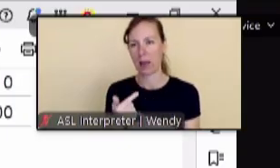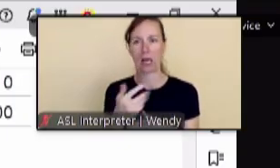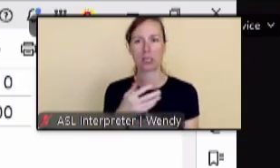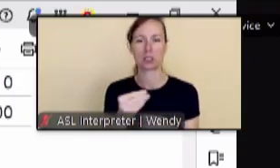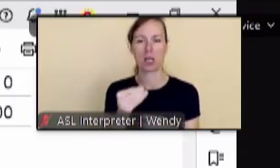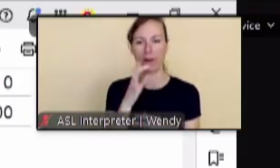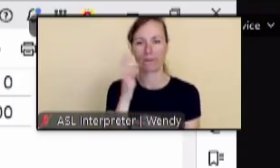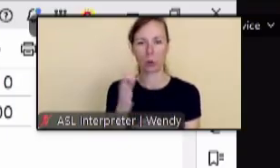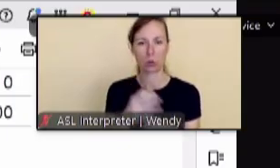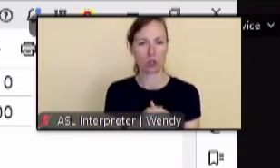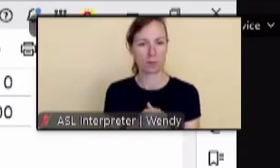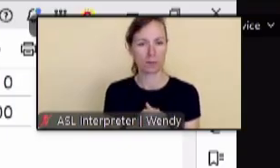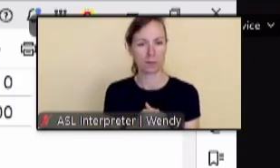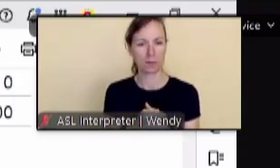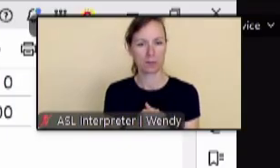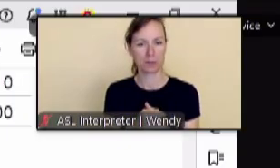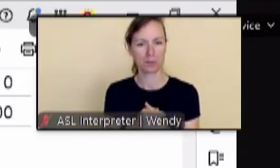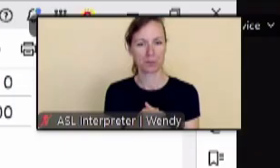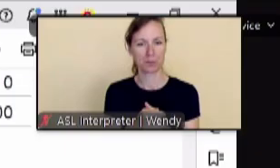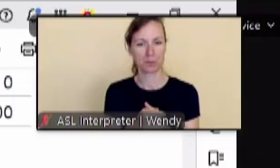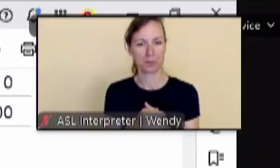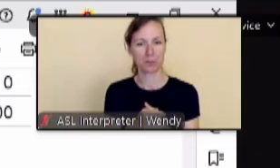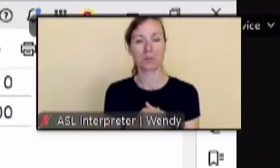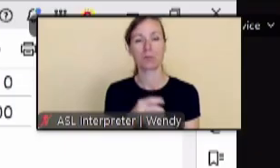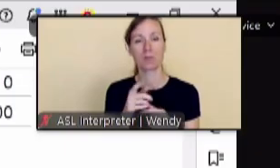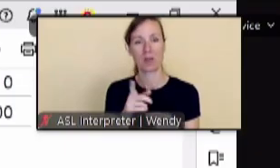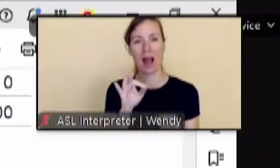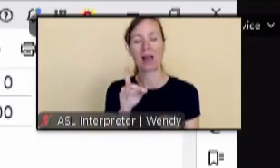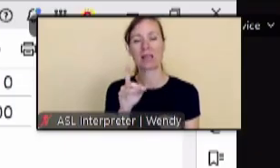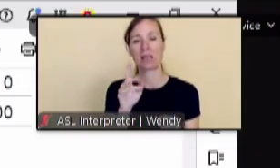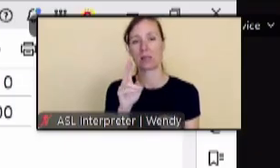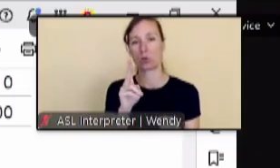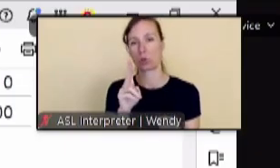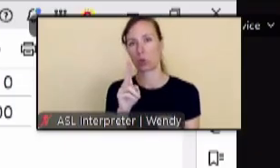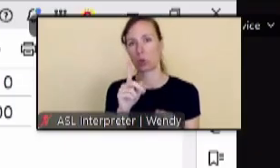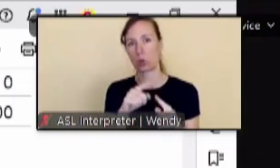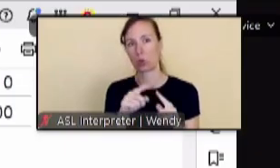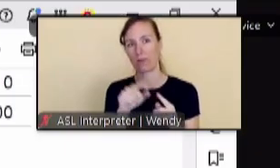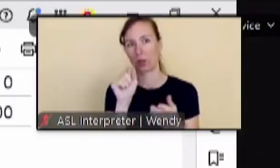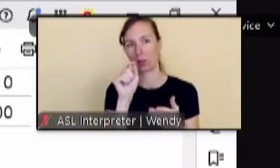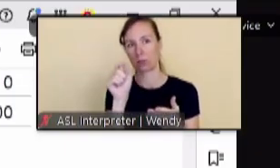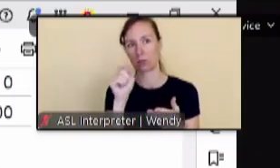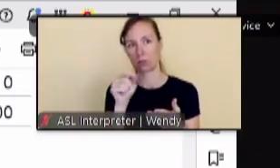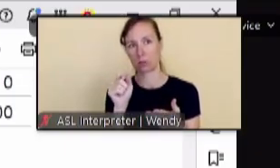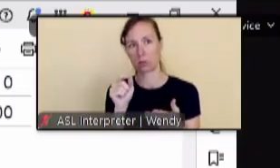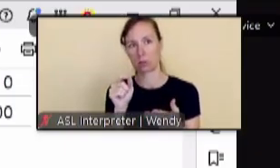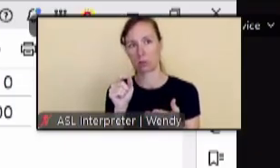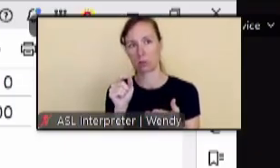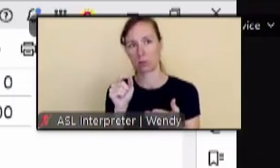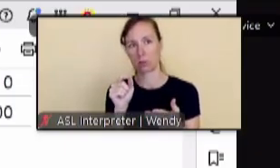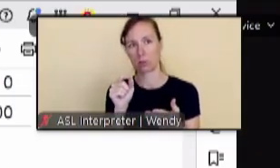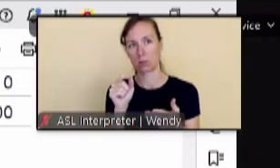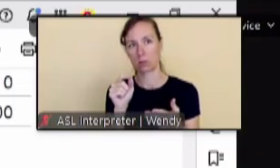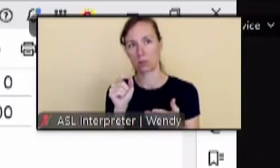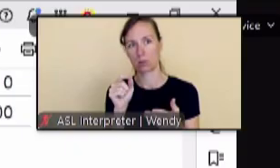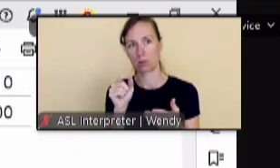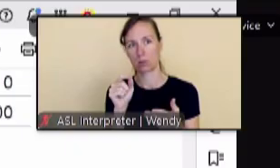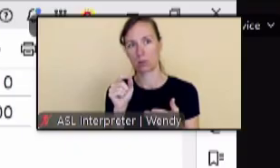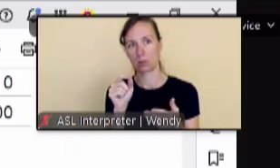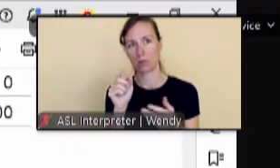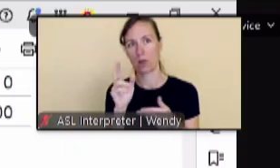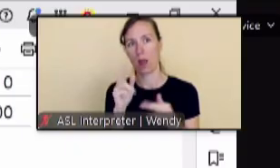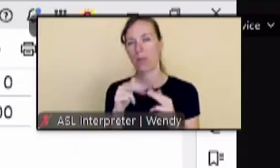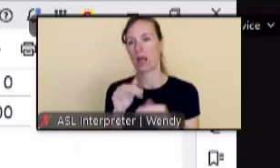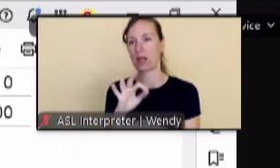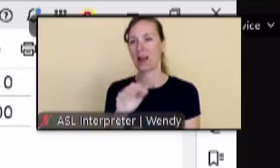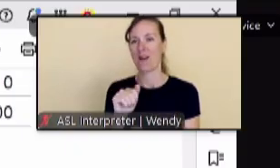here are, I did put 2 placeholders at the top of the line there, the building facilities and yard and new